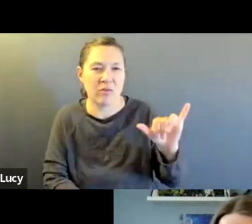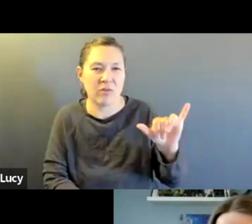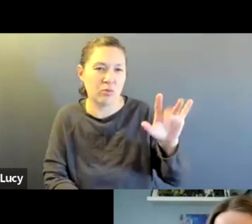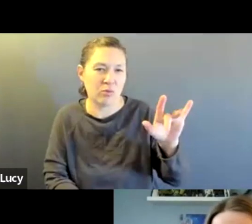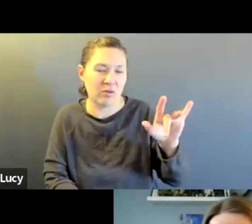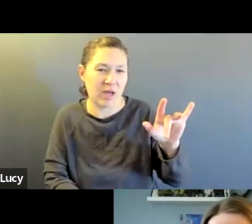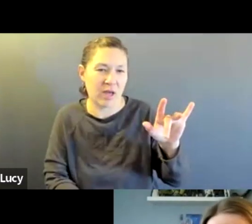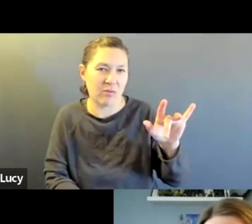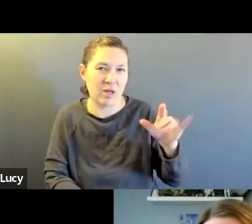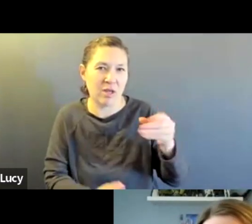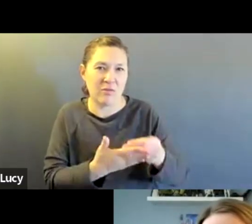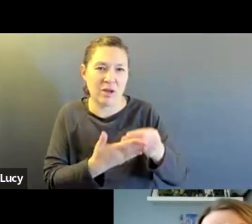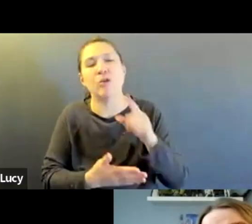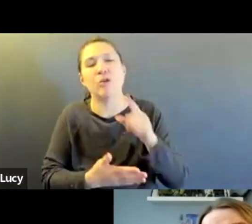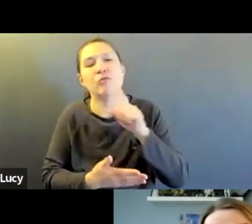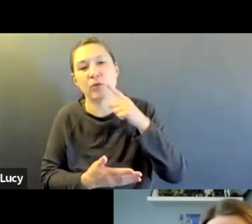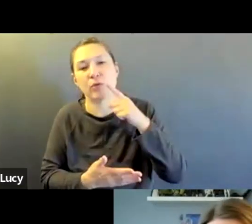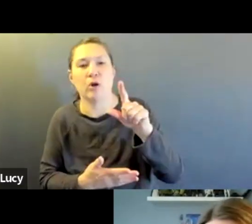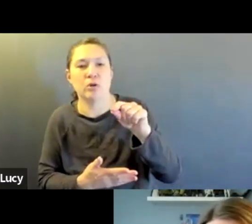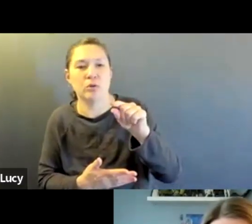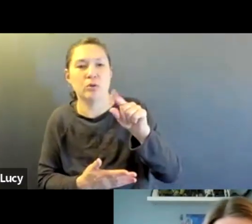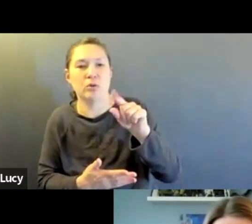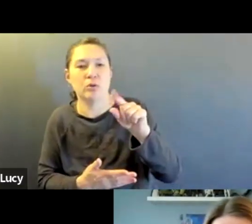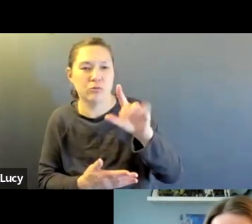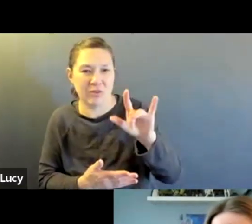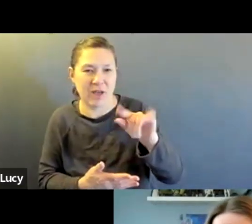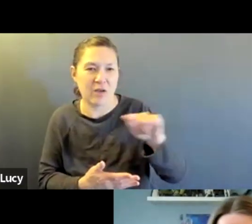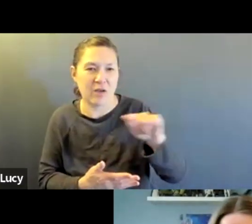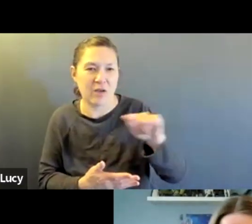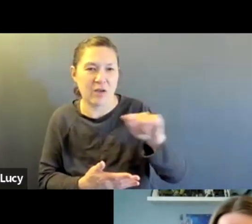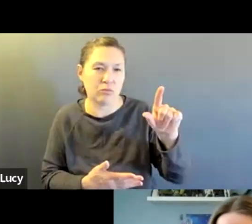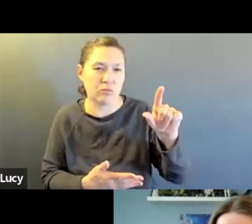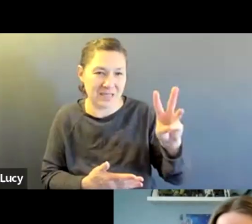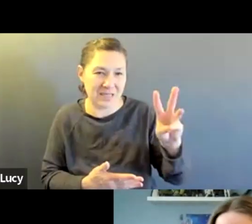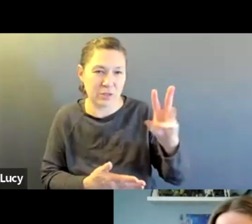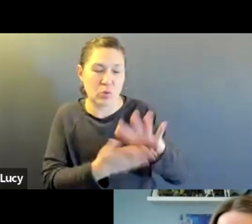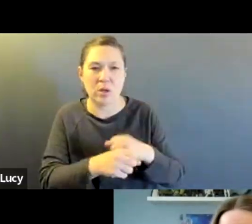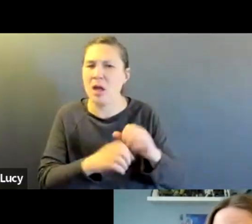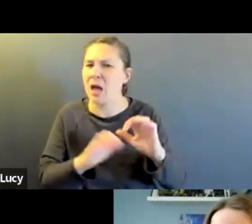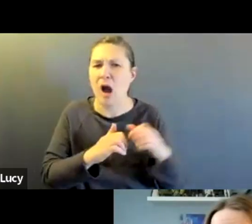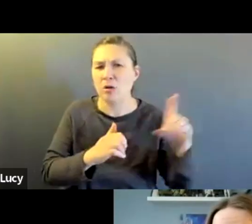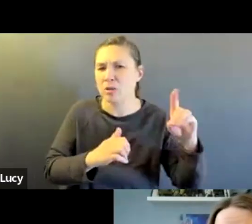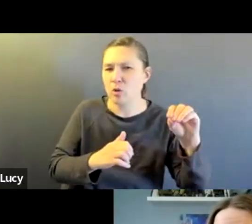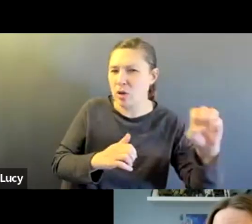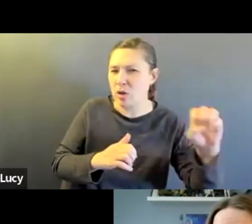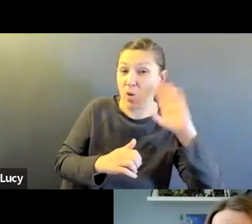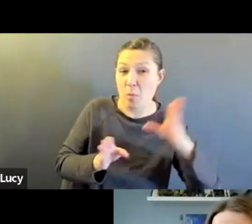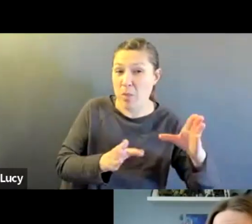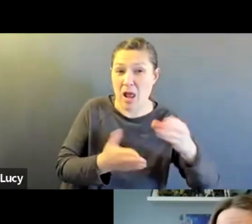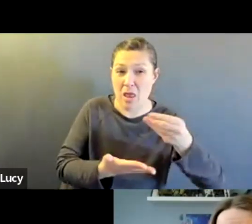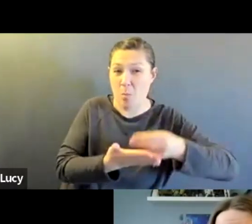for the 2025-26 school year. We are anxiously waiting to hear how the department plans to distribute